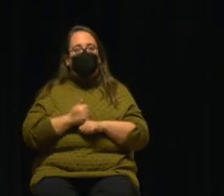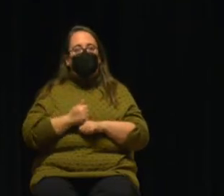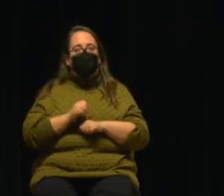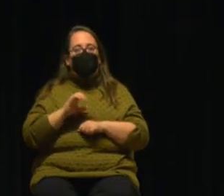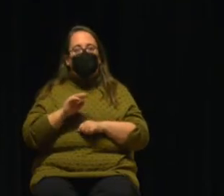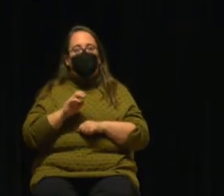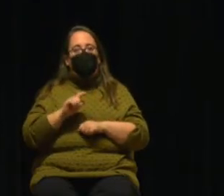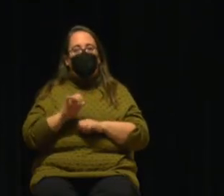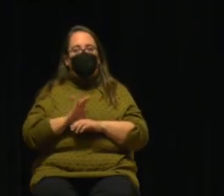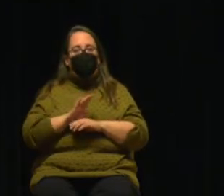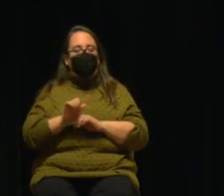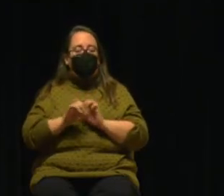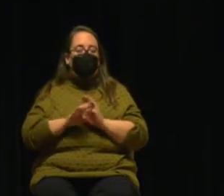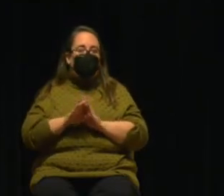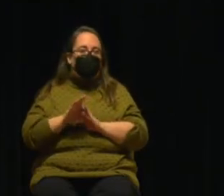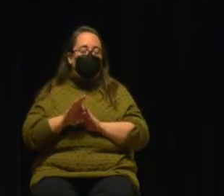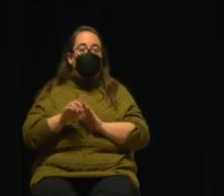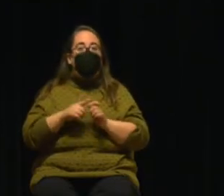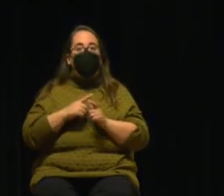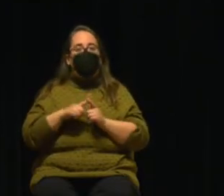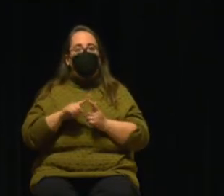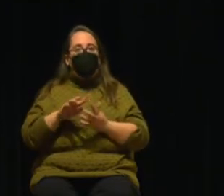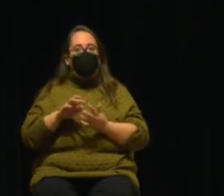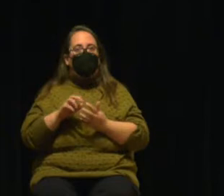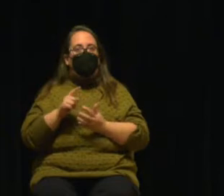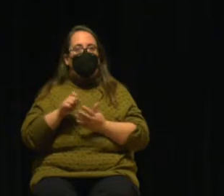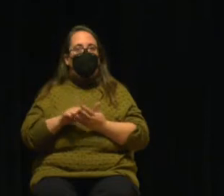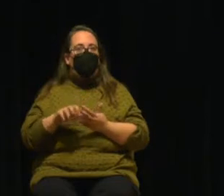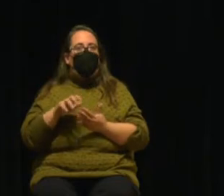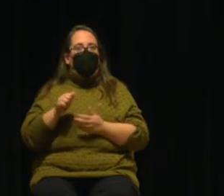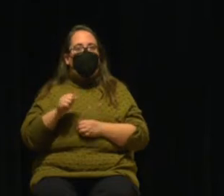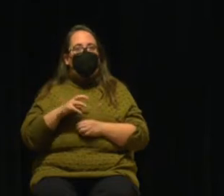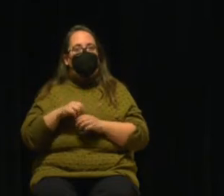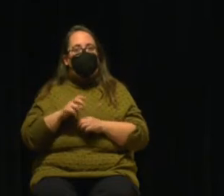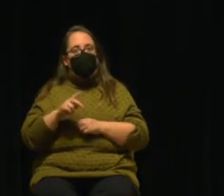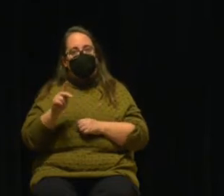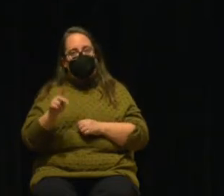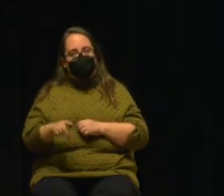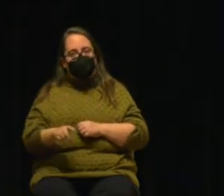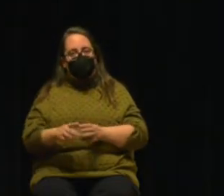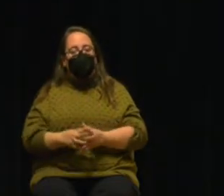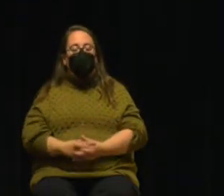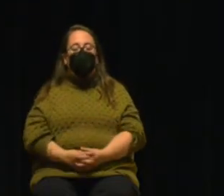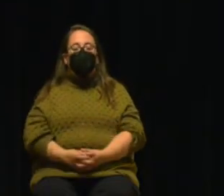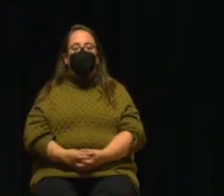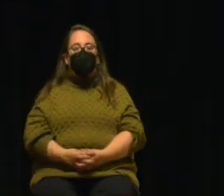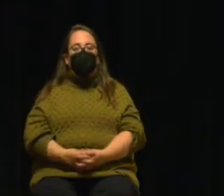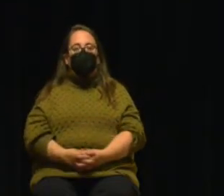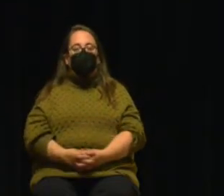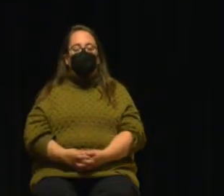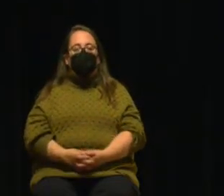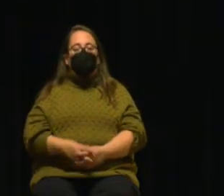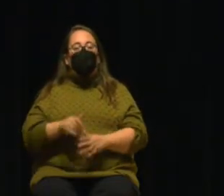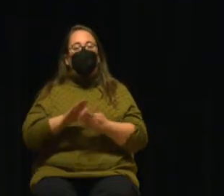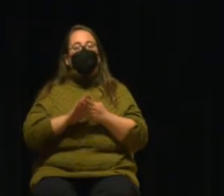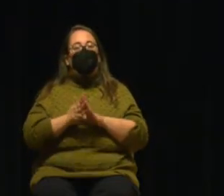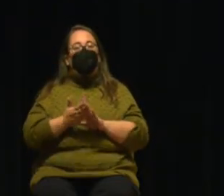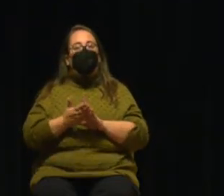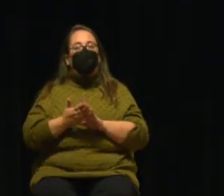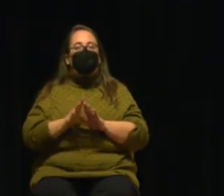business that will thrive and ultimately make him one of the wealthiest men in Philadelphia. He will become a kind of